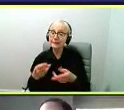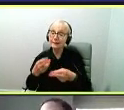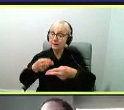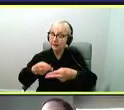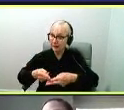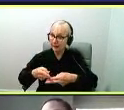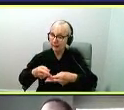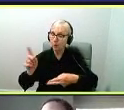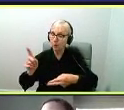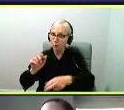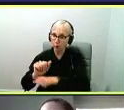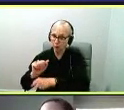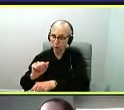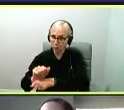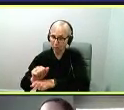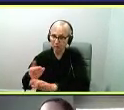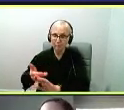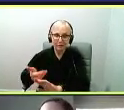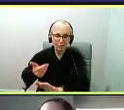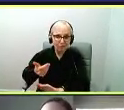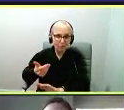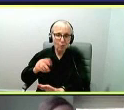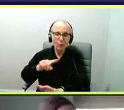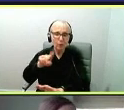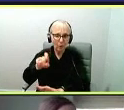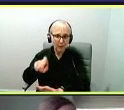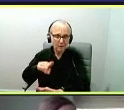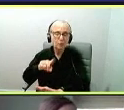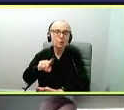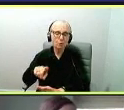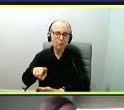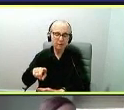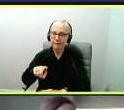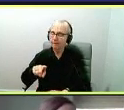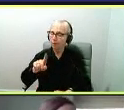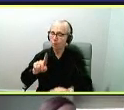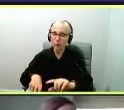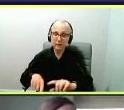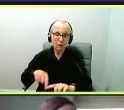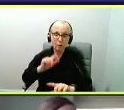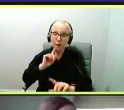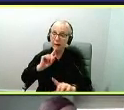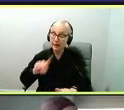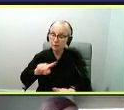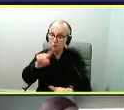before asking your question. And if there's anything we can't get to today, please email us at